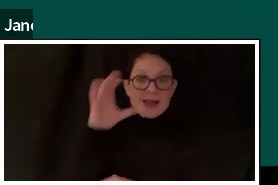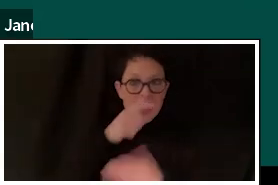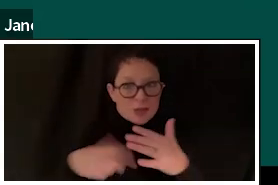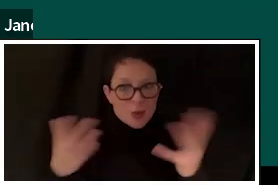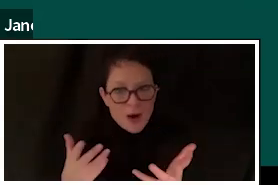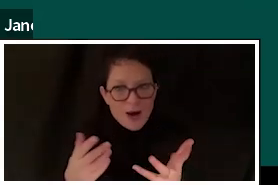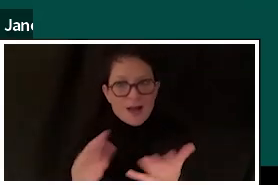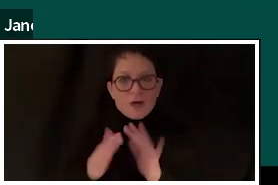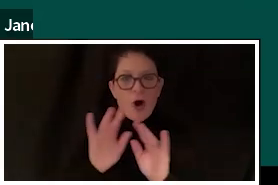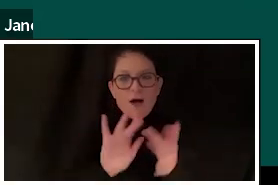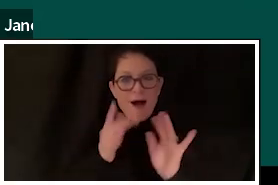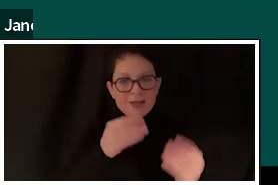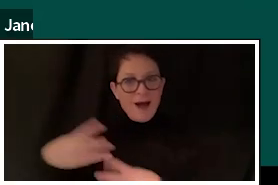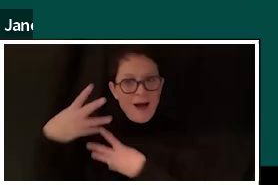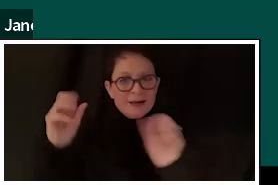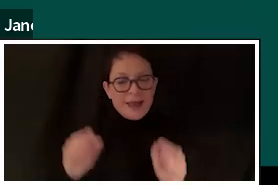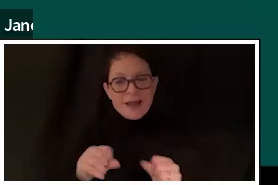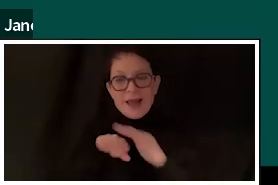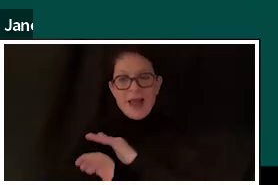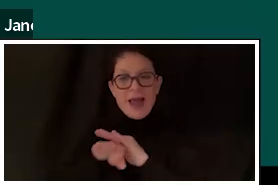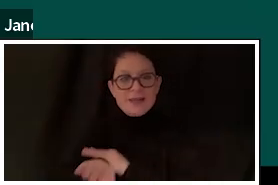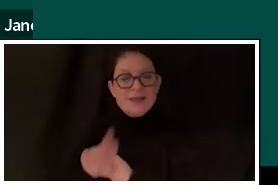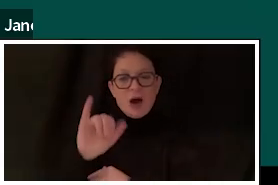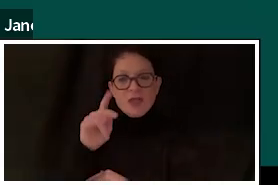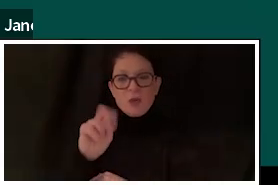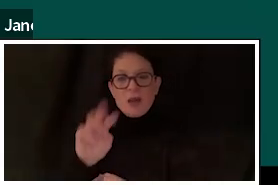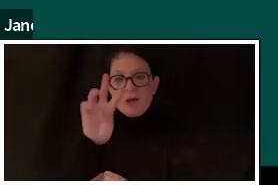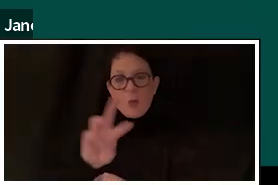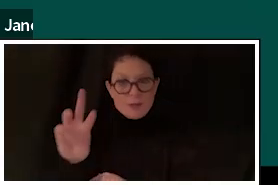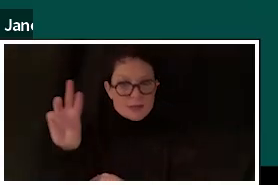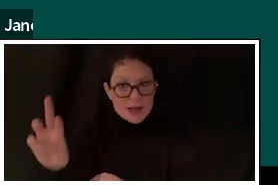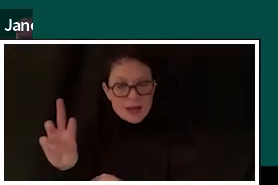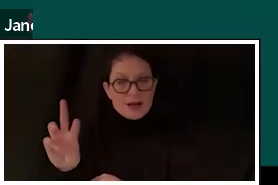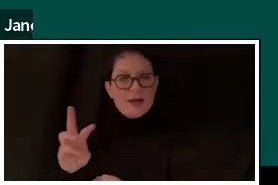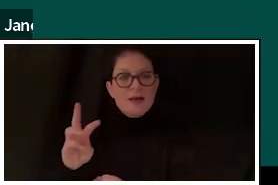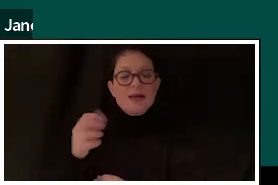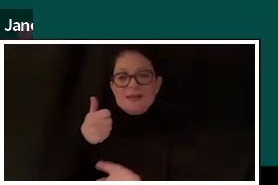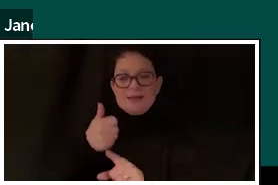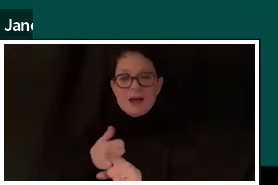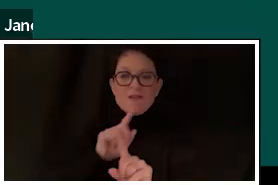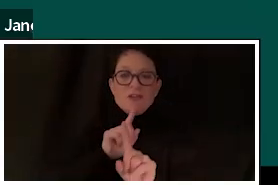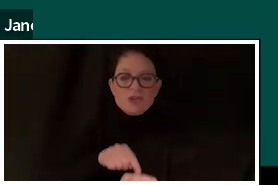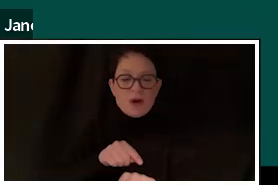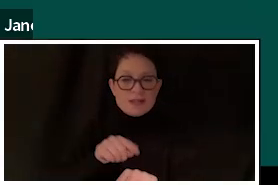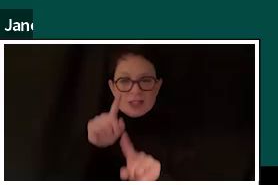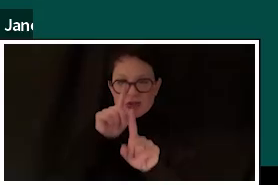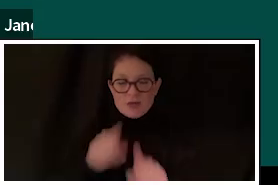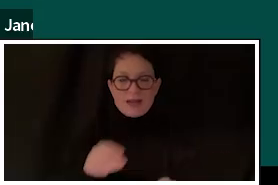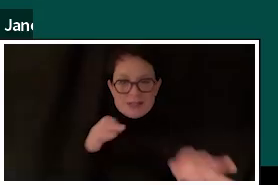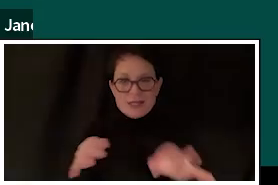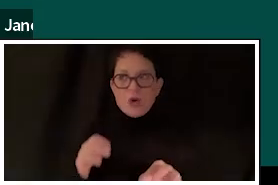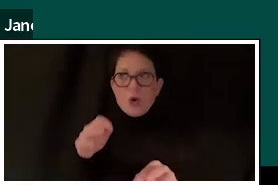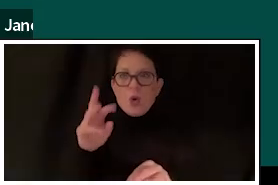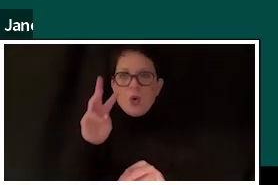what? They're all online. You can access them on the Ripon website. We have our self-directed webinar library.